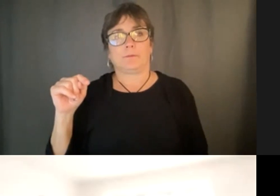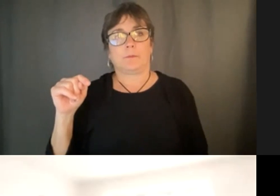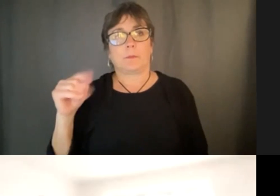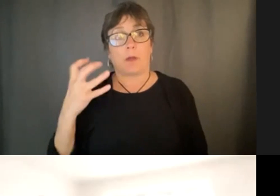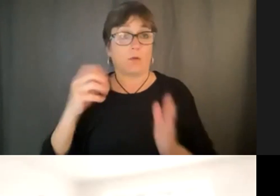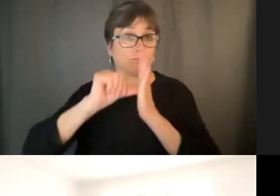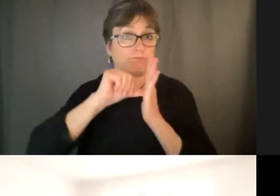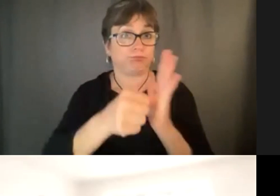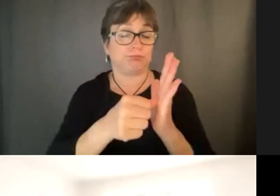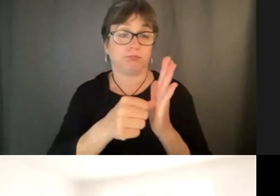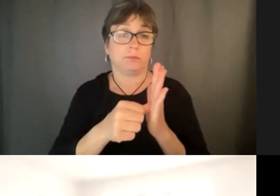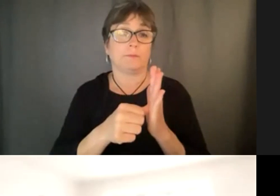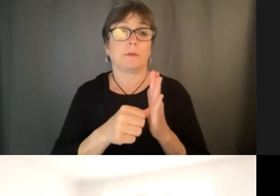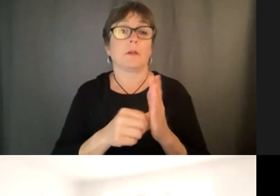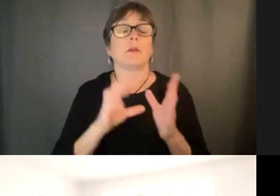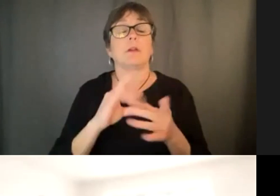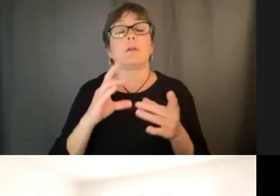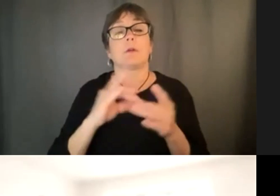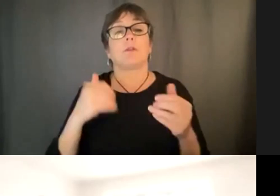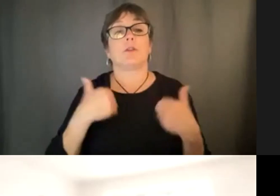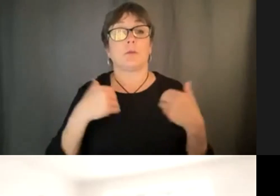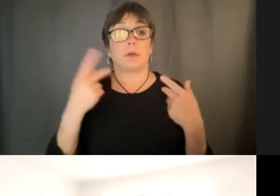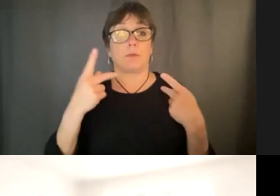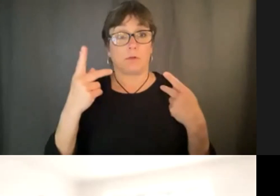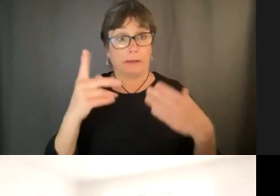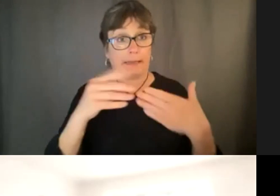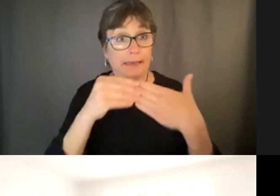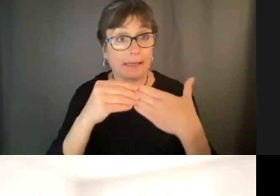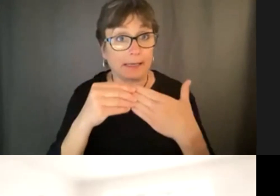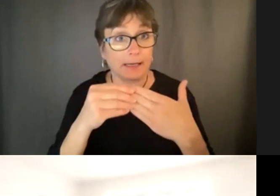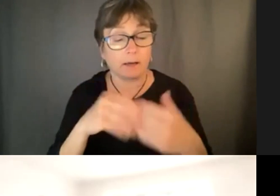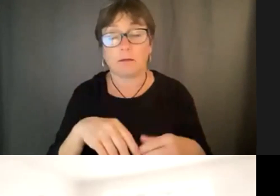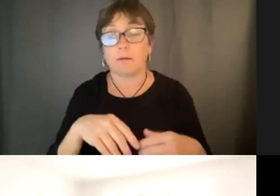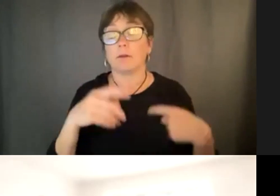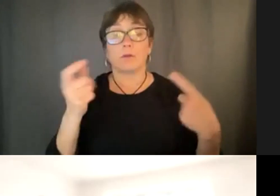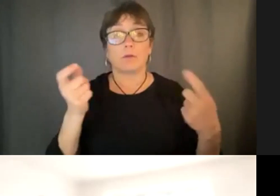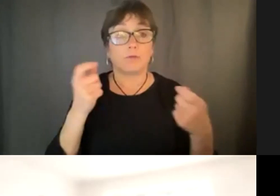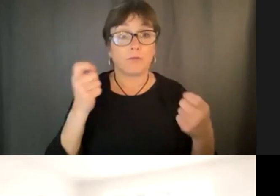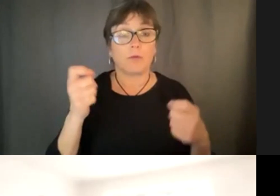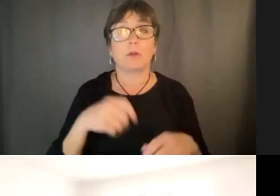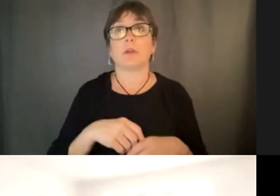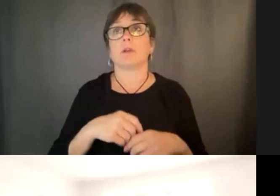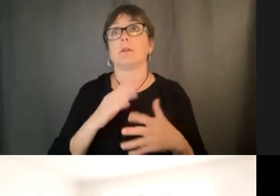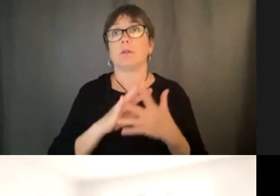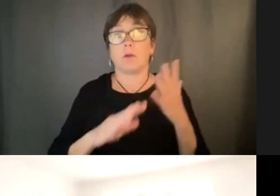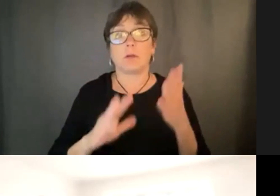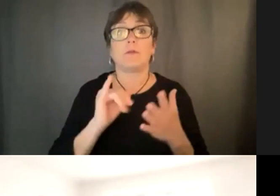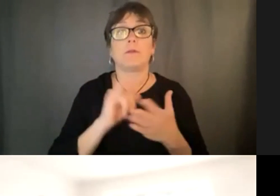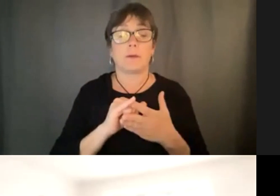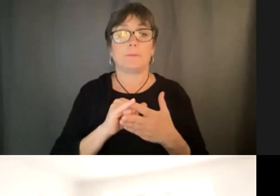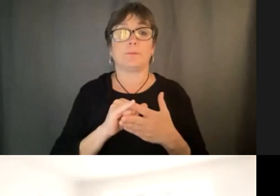about youth being in the driver's seat and youth being, you know, the youth-led, youth-driven model, but it does